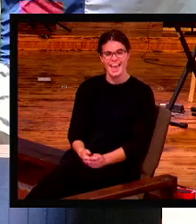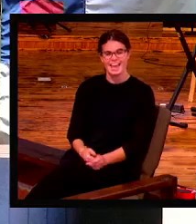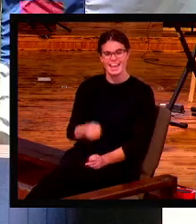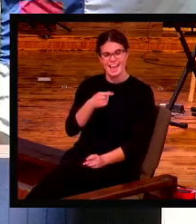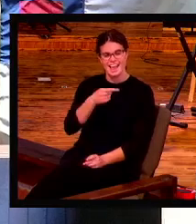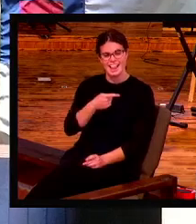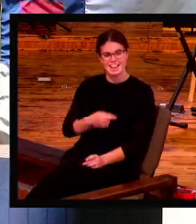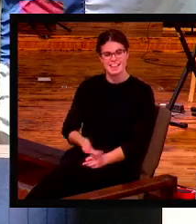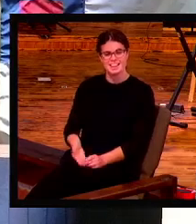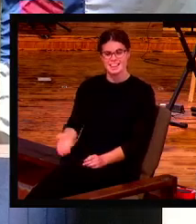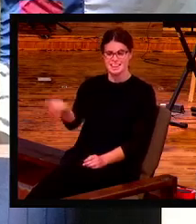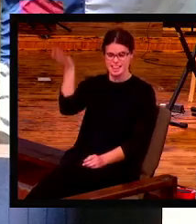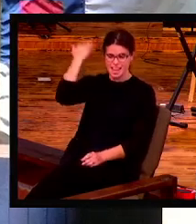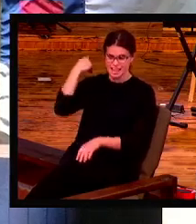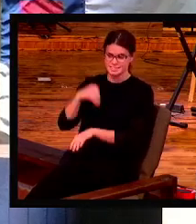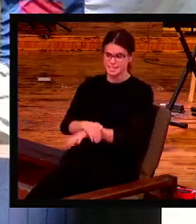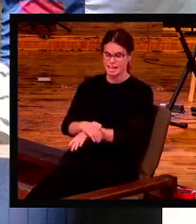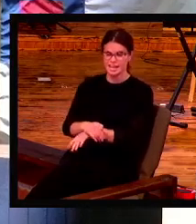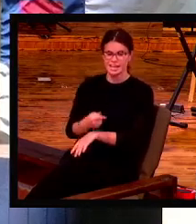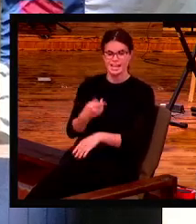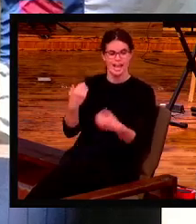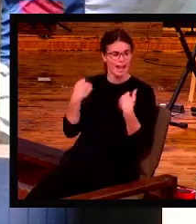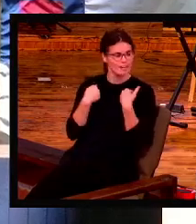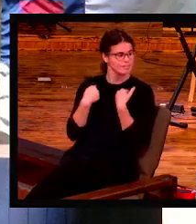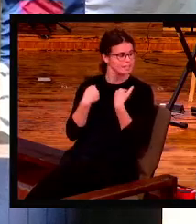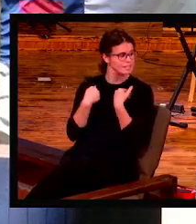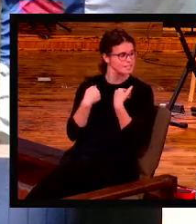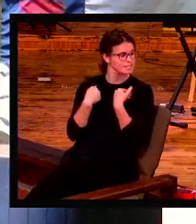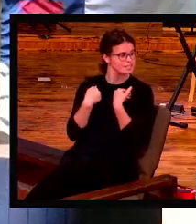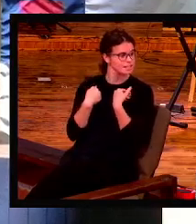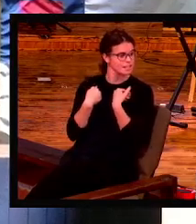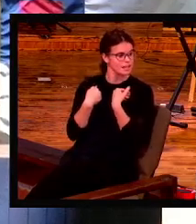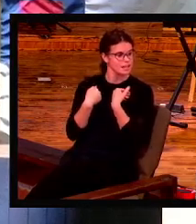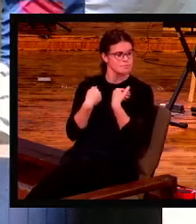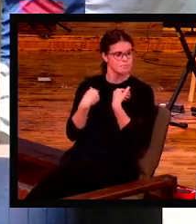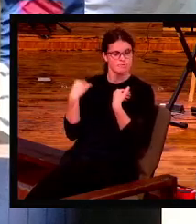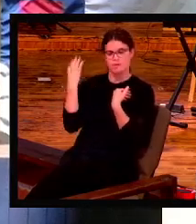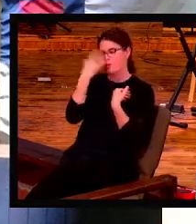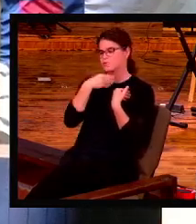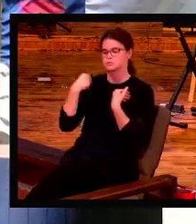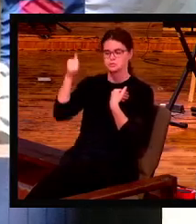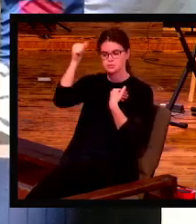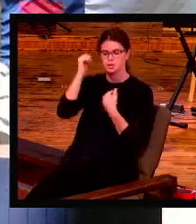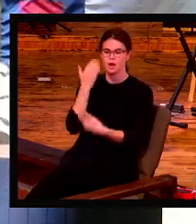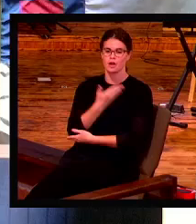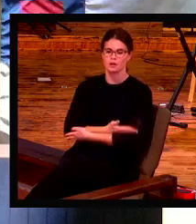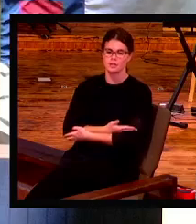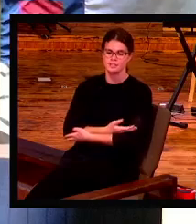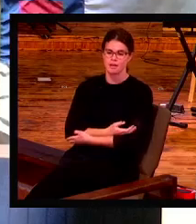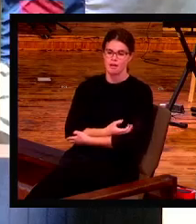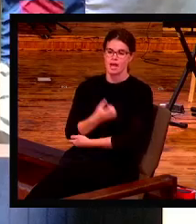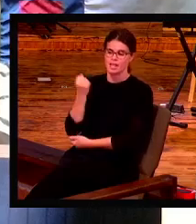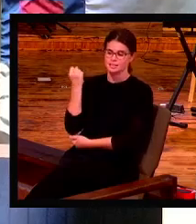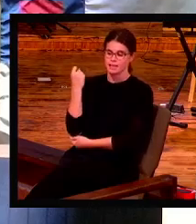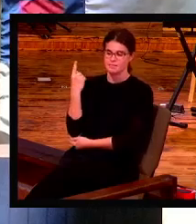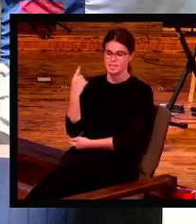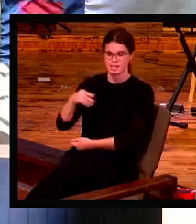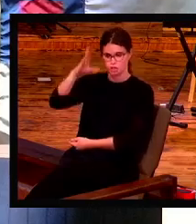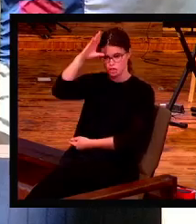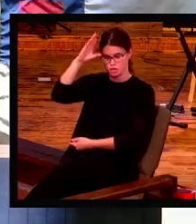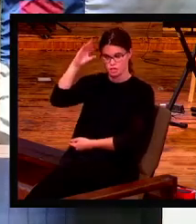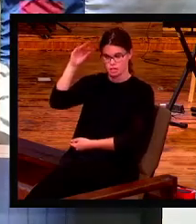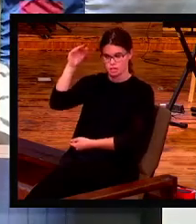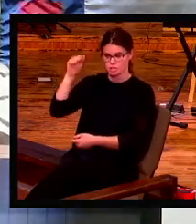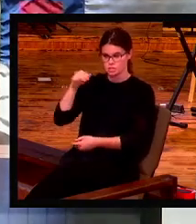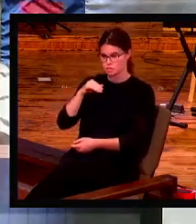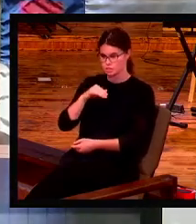So they literally took the entire front row for a service. You can come on up, brother. The entire front row was nothing but his family this service. But